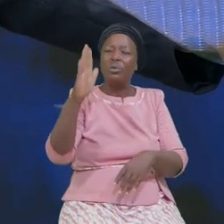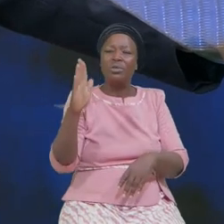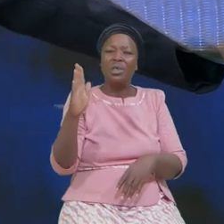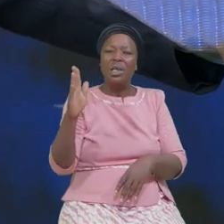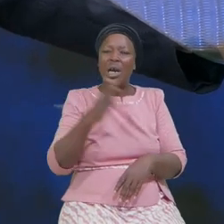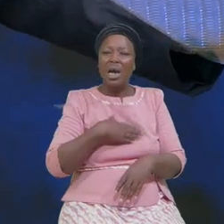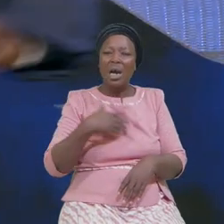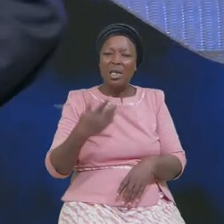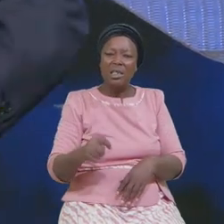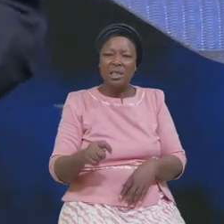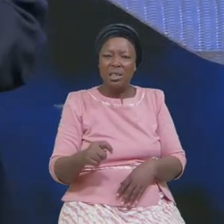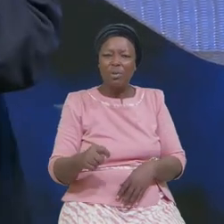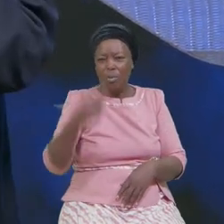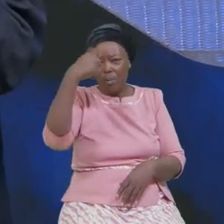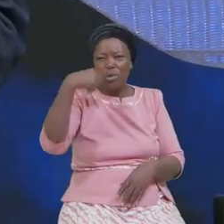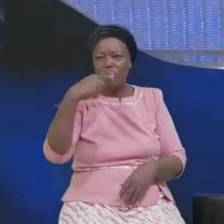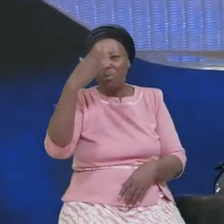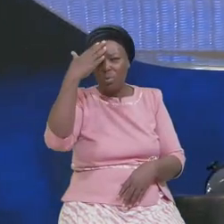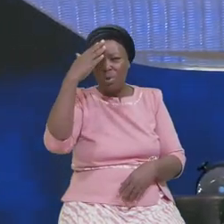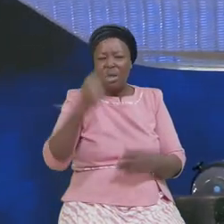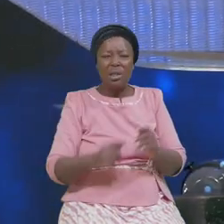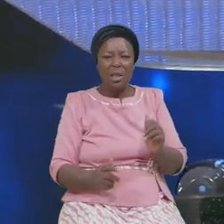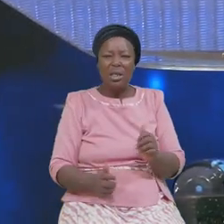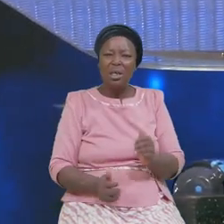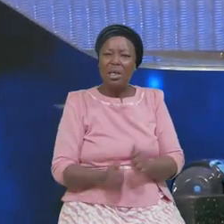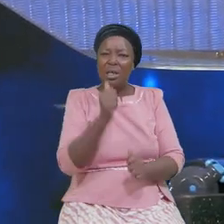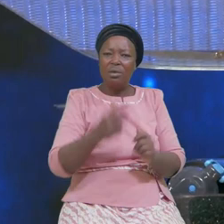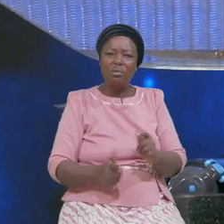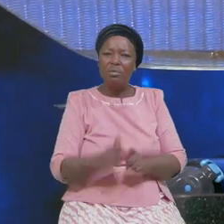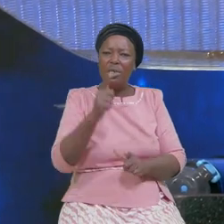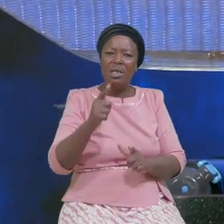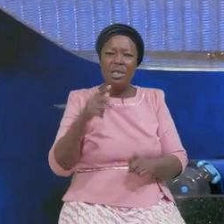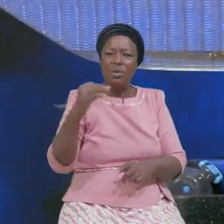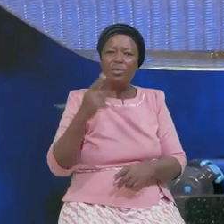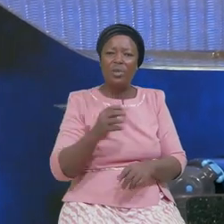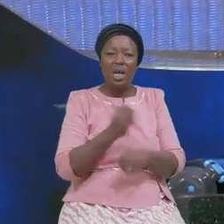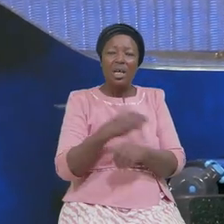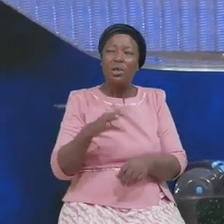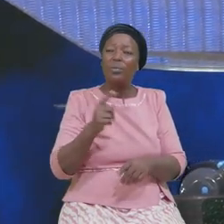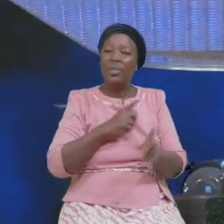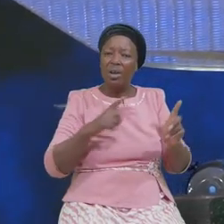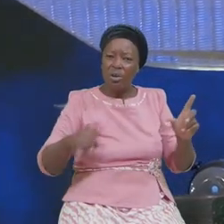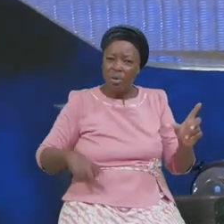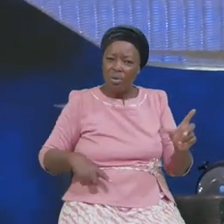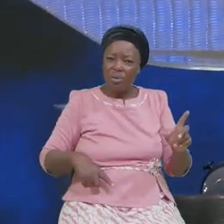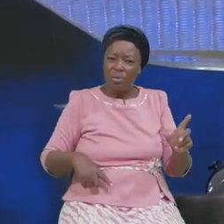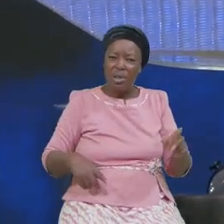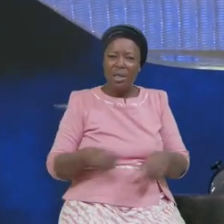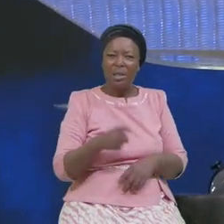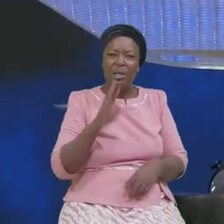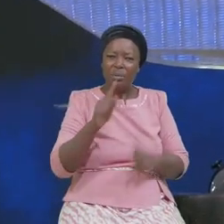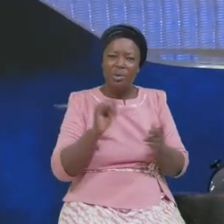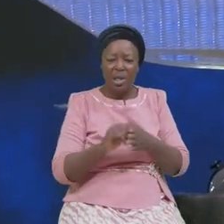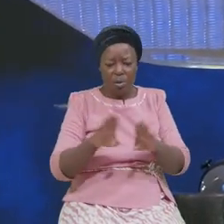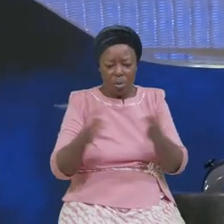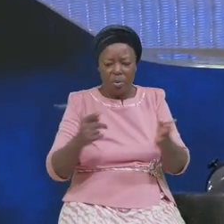and the wise who know the greatness of the counsel of the word, they are the people that open